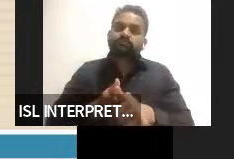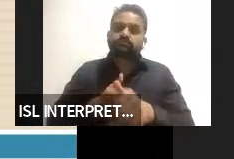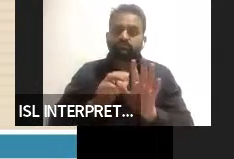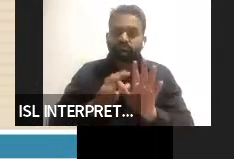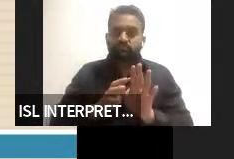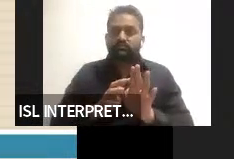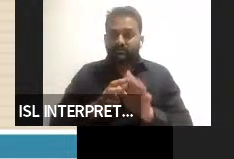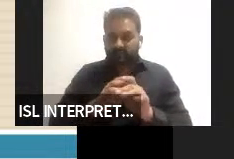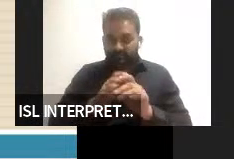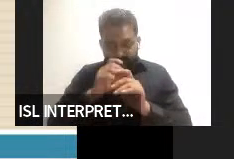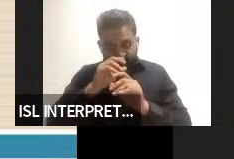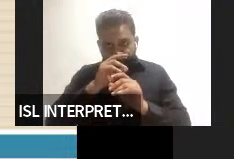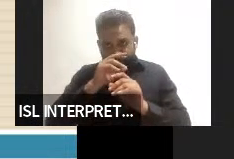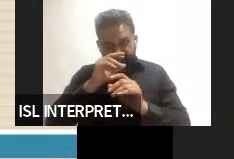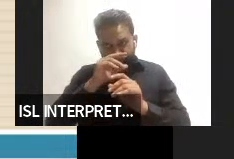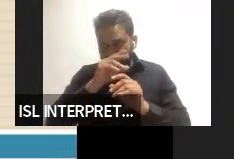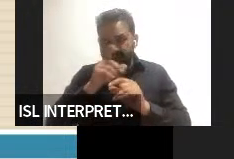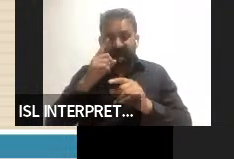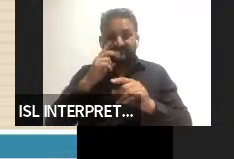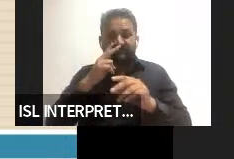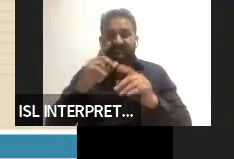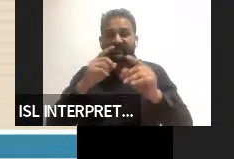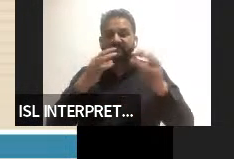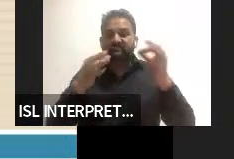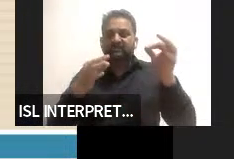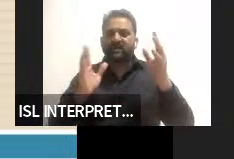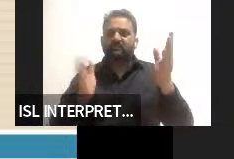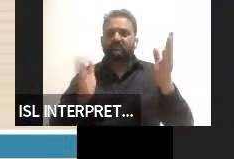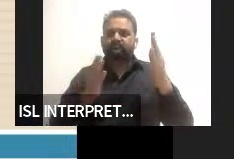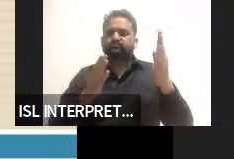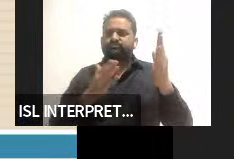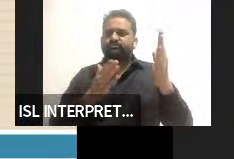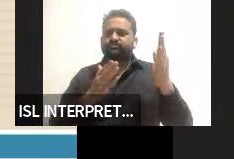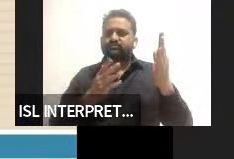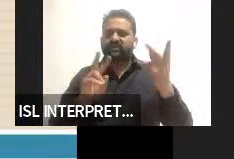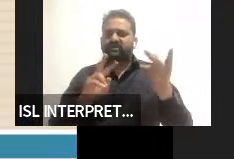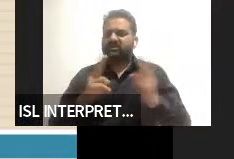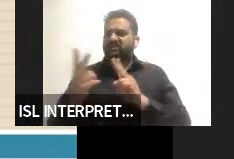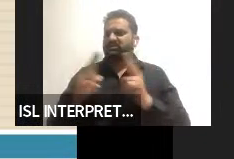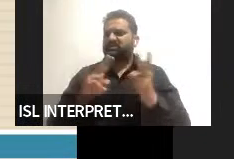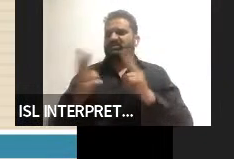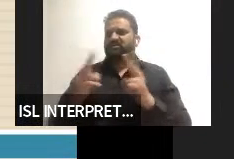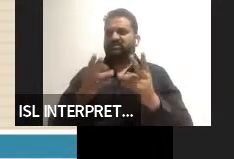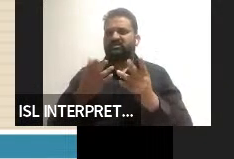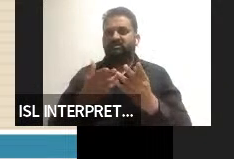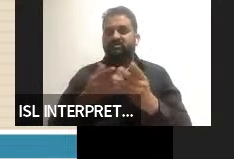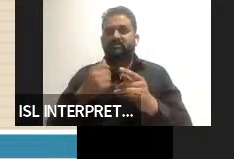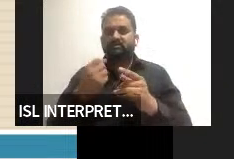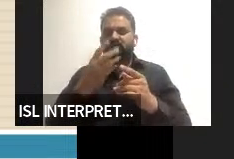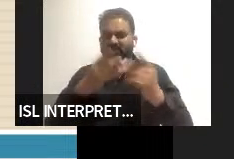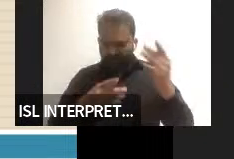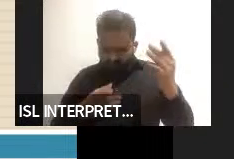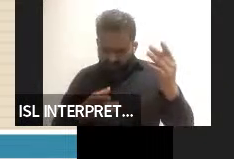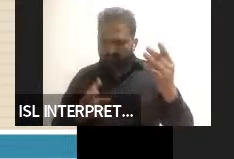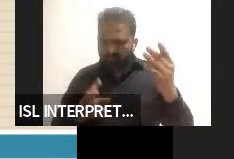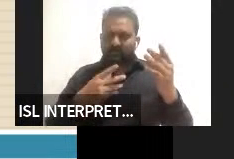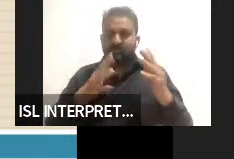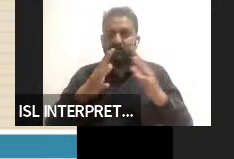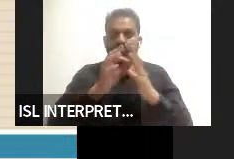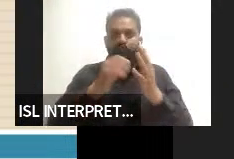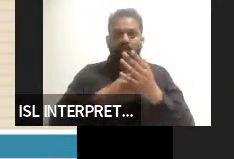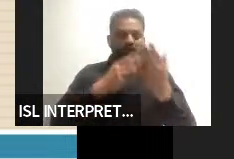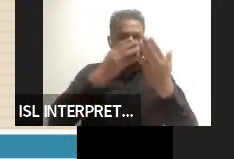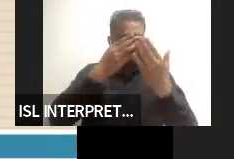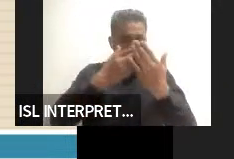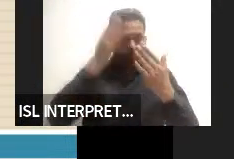then, you will find that the pages have become little different. Page numbers in the Word file, you have a